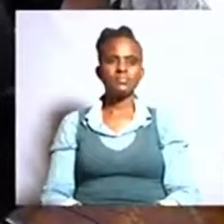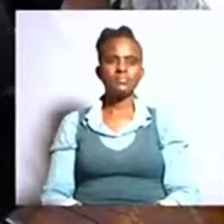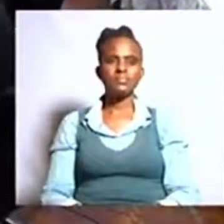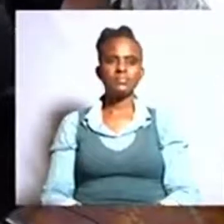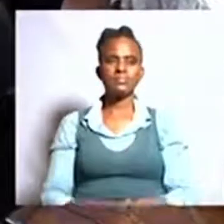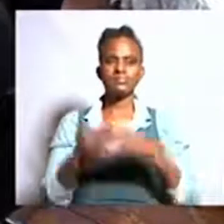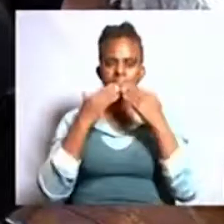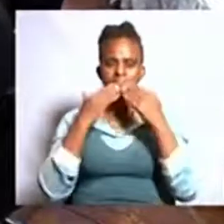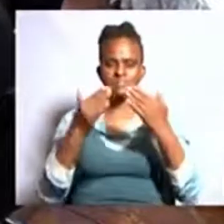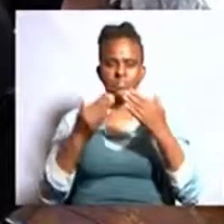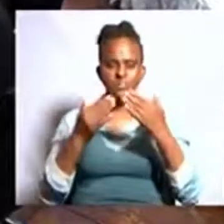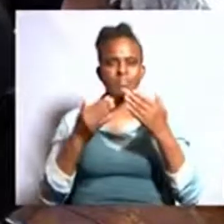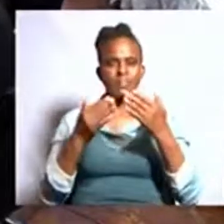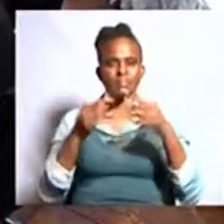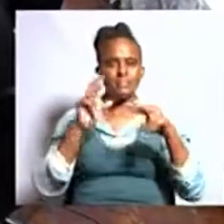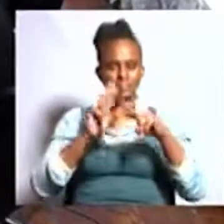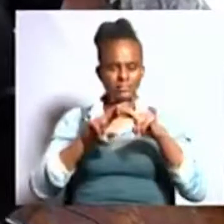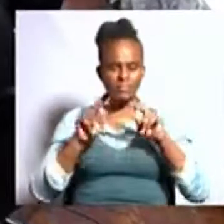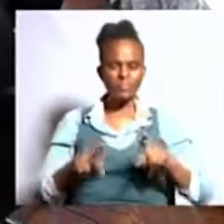Thank you, Chairperson.